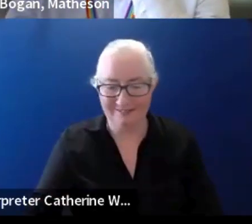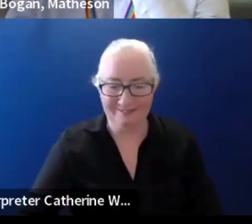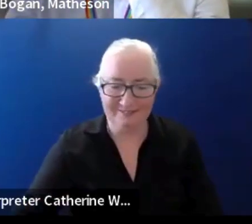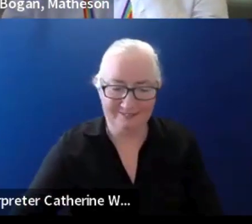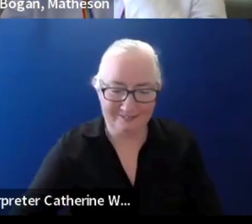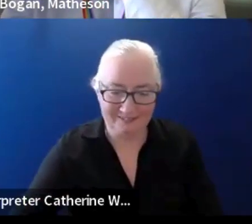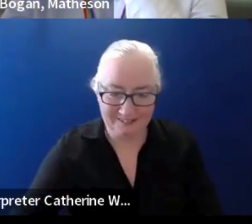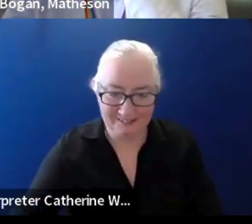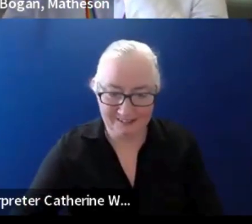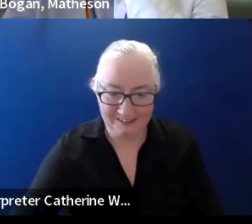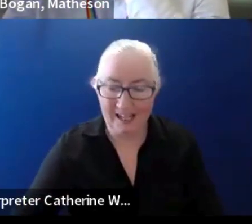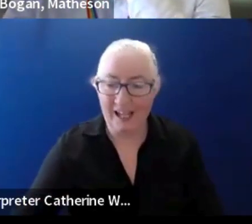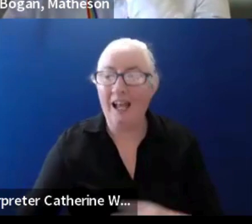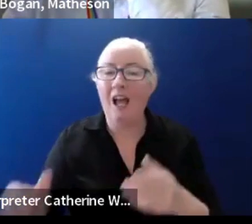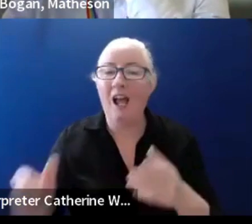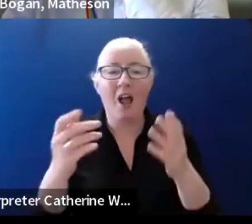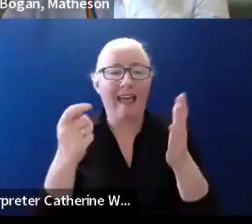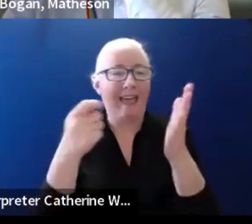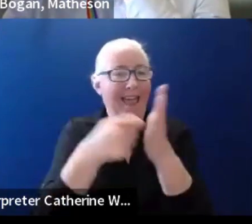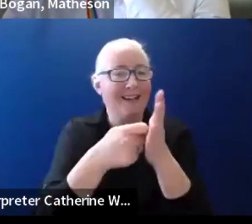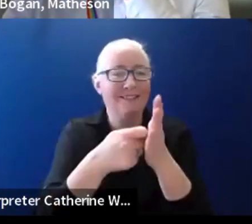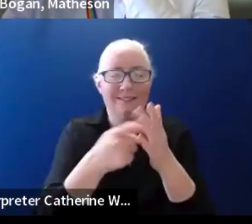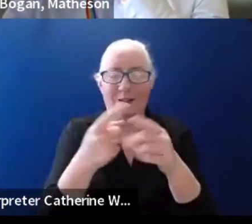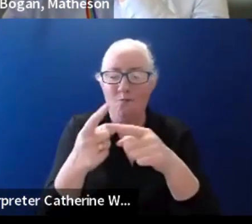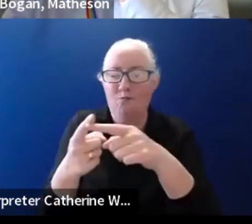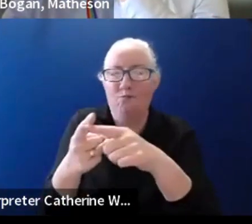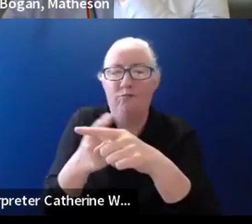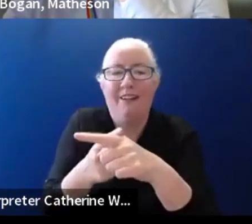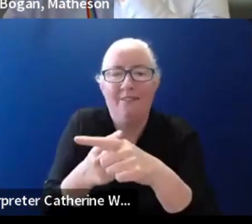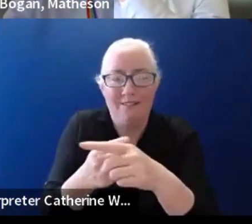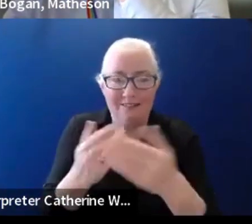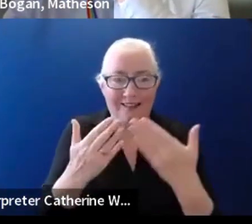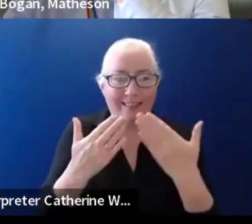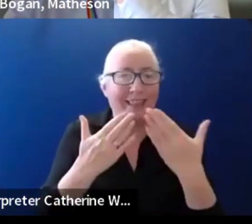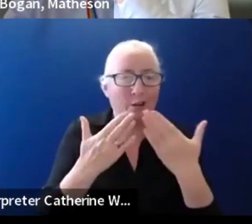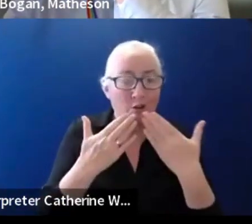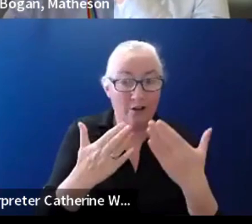much, Daragh. I'll just add very briefly to those thank yous.